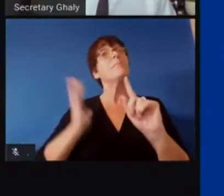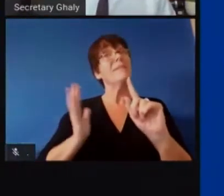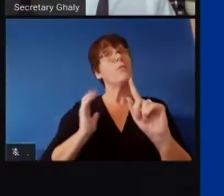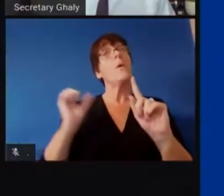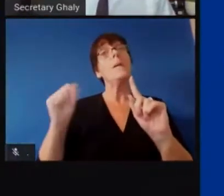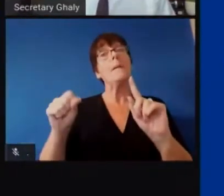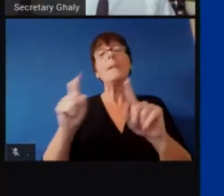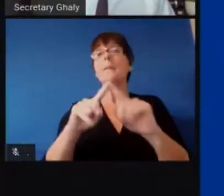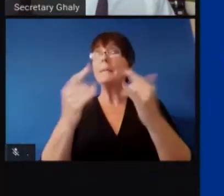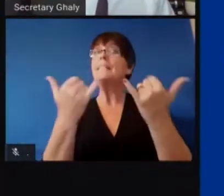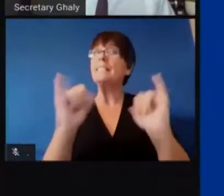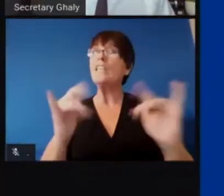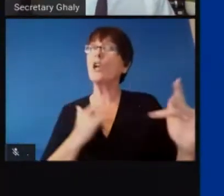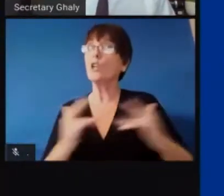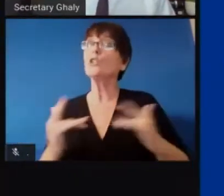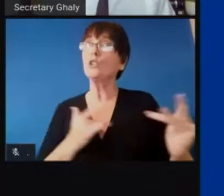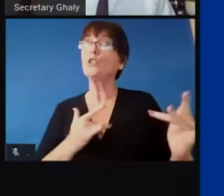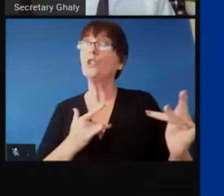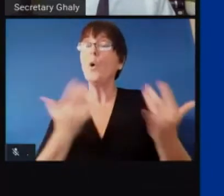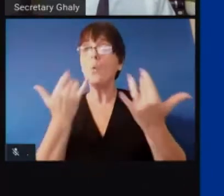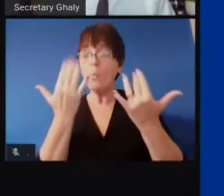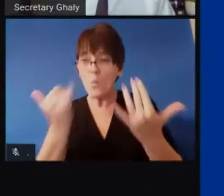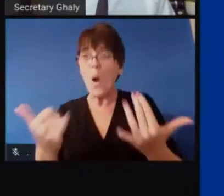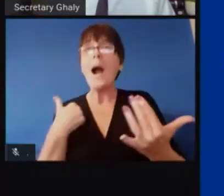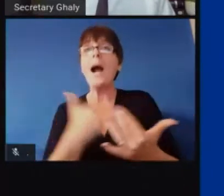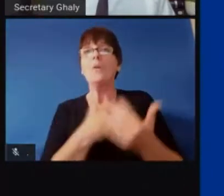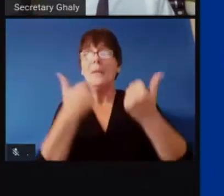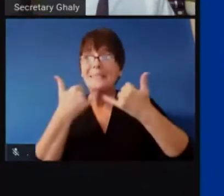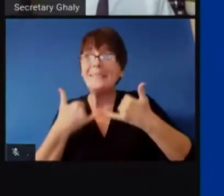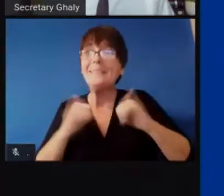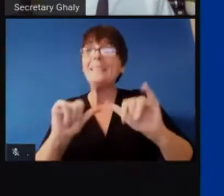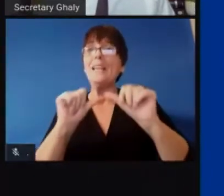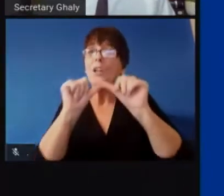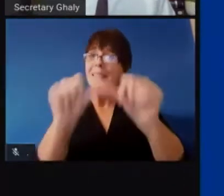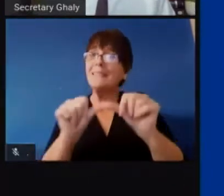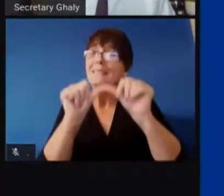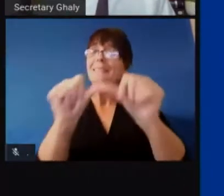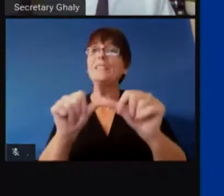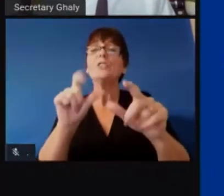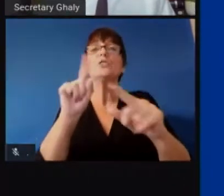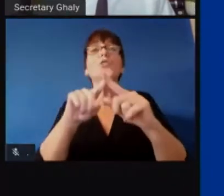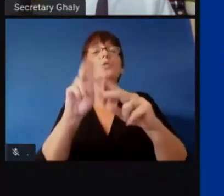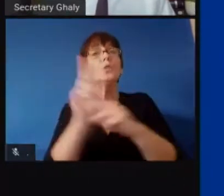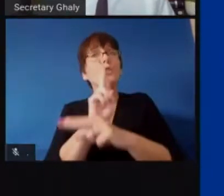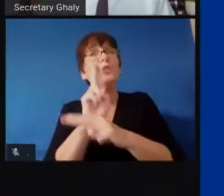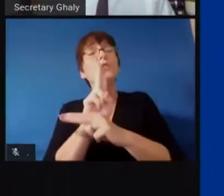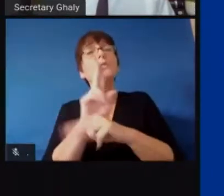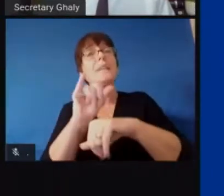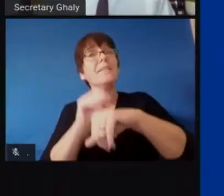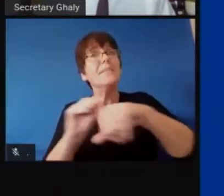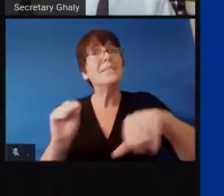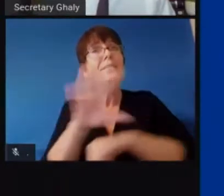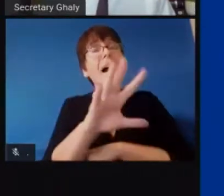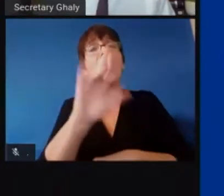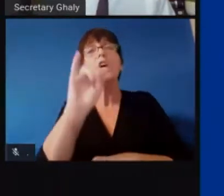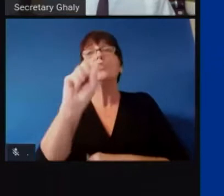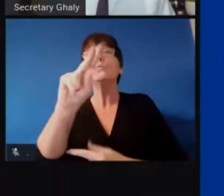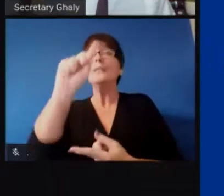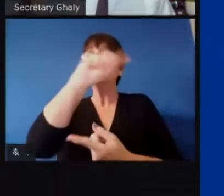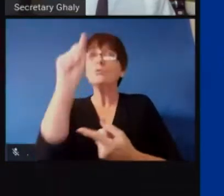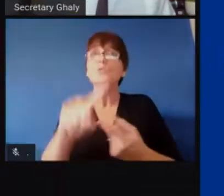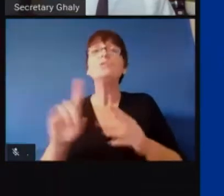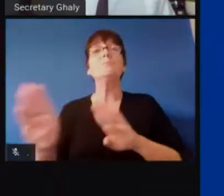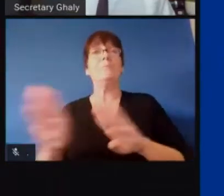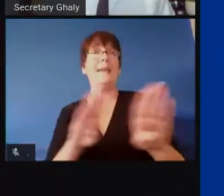still an area of concern, and why we continue to push the different advice and risk reducing